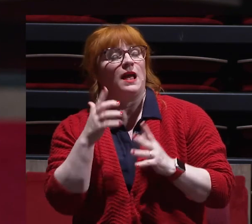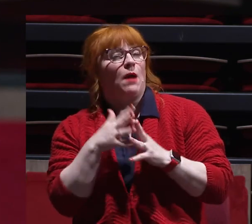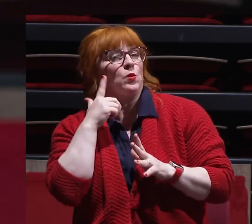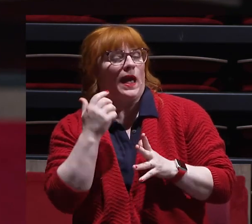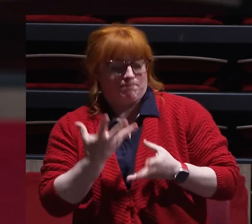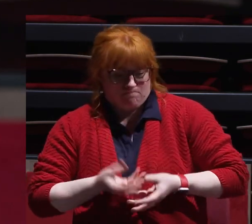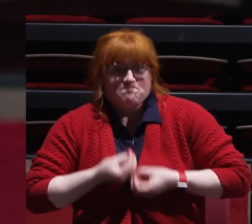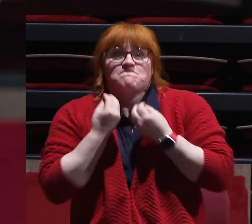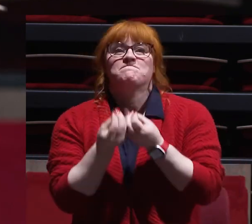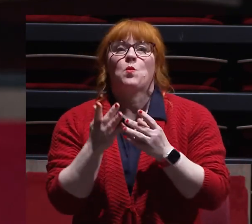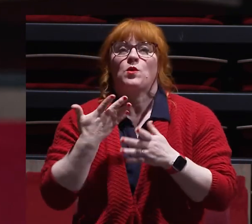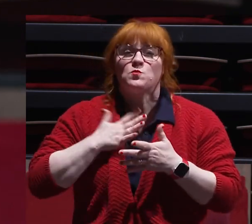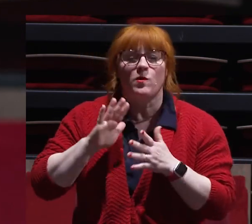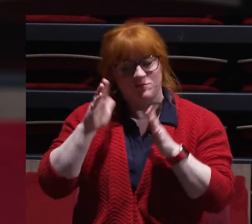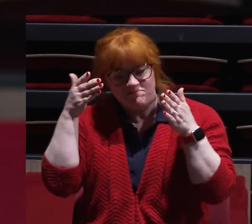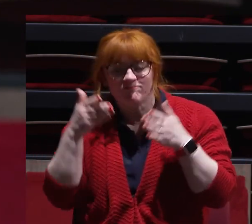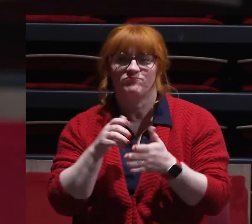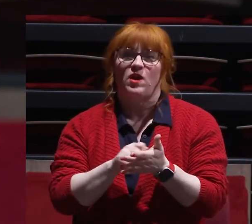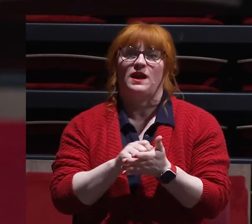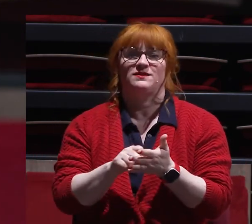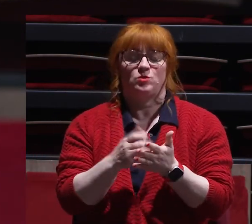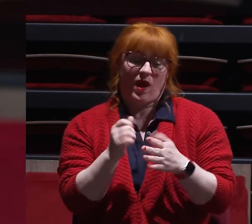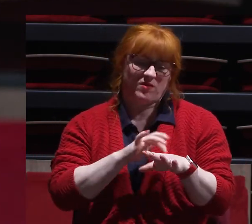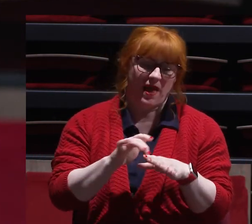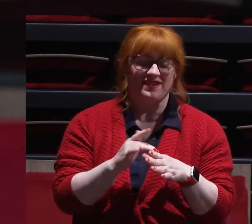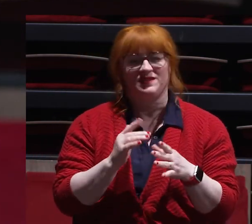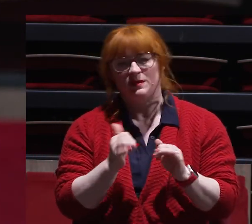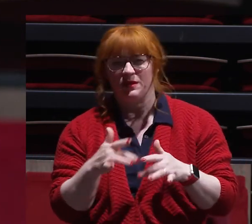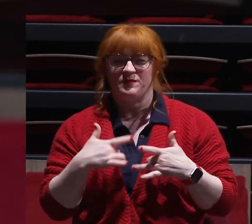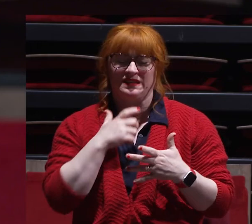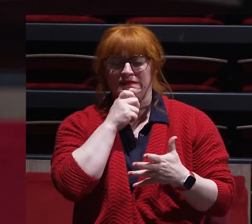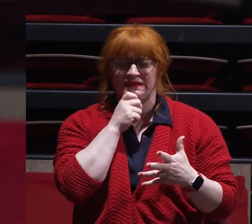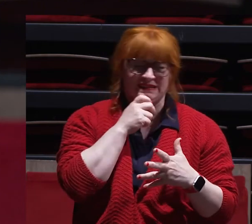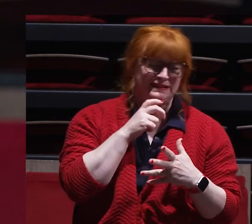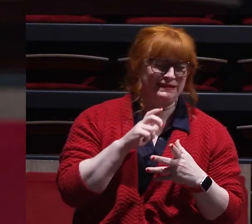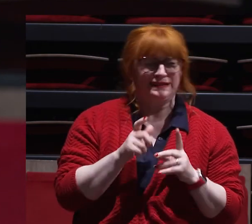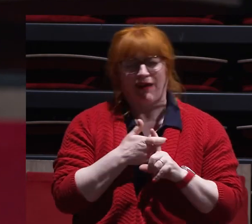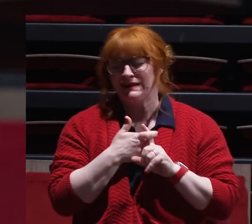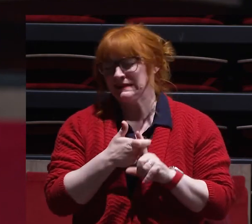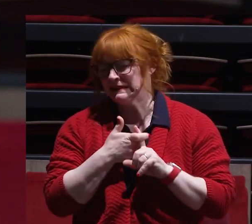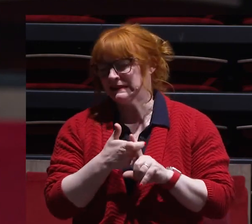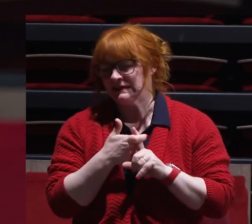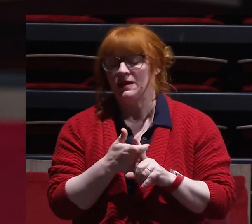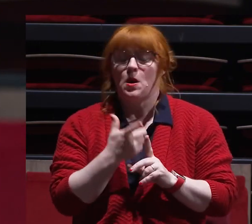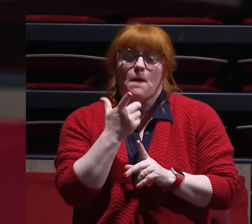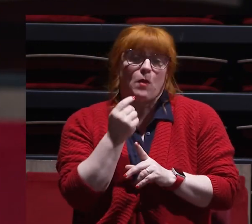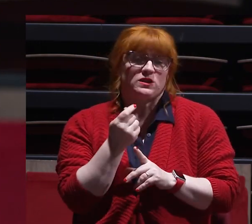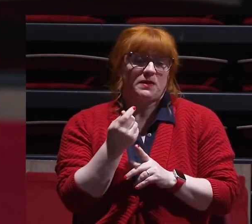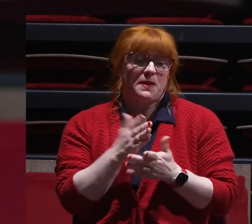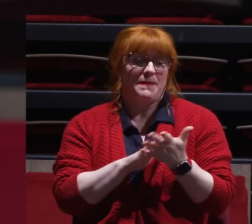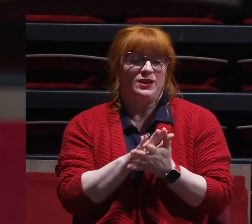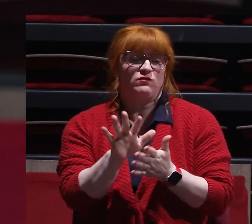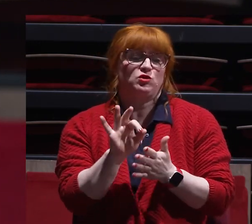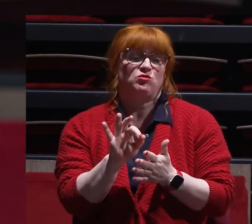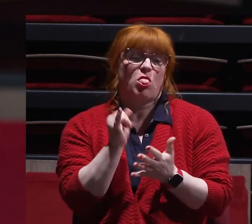pinpoint other ways of releasing what it is you want to write about, because sometimes if you get a bit